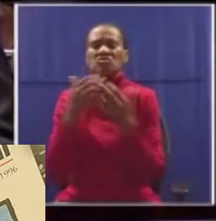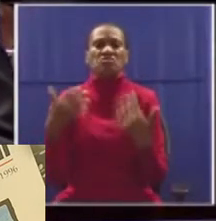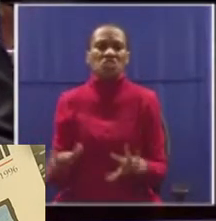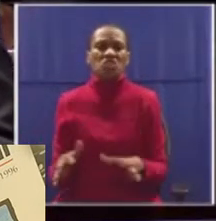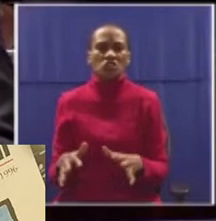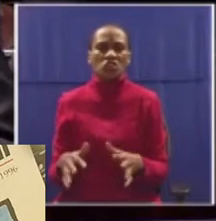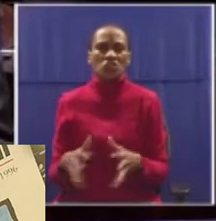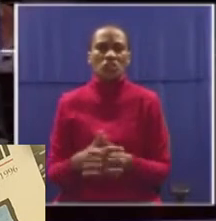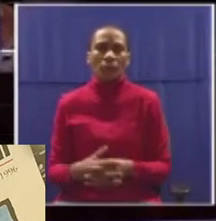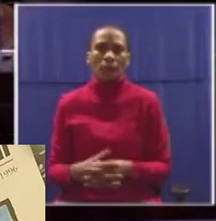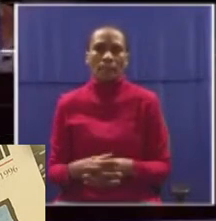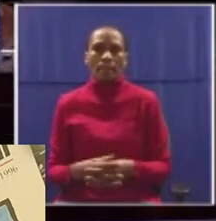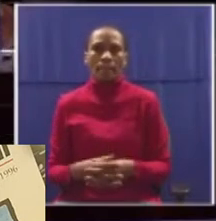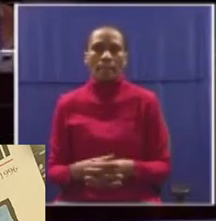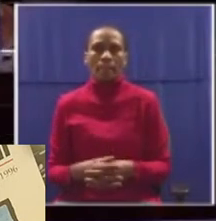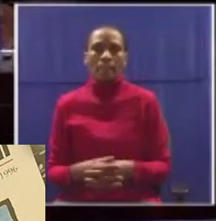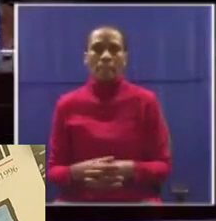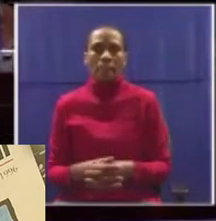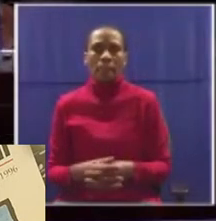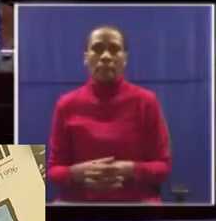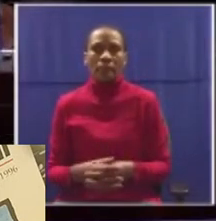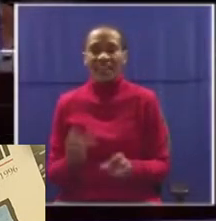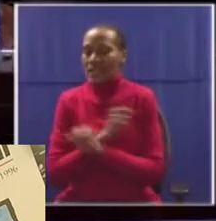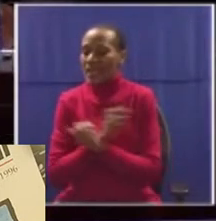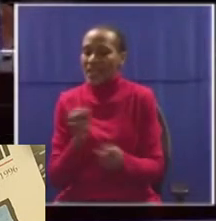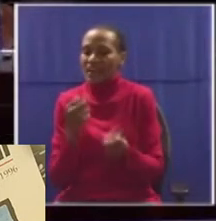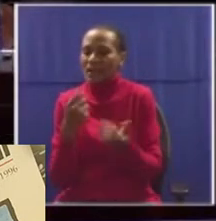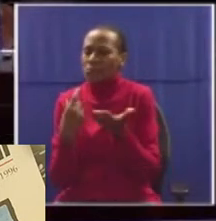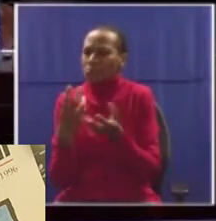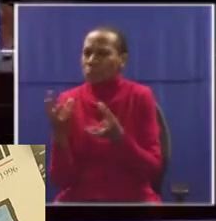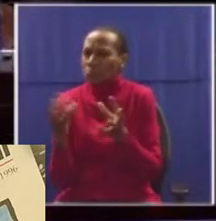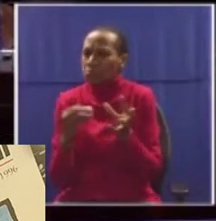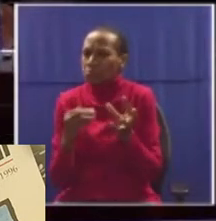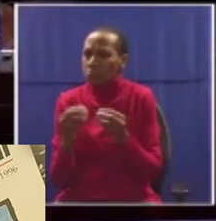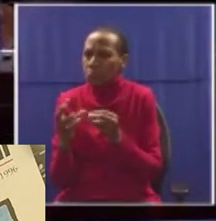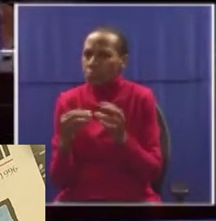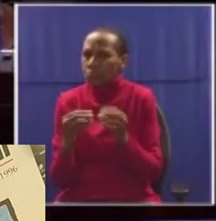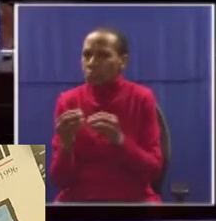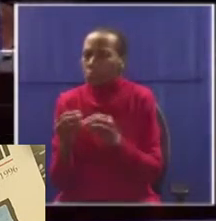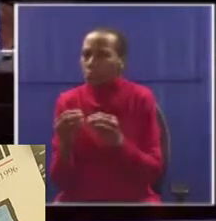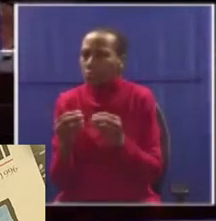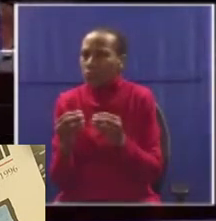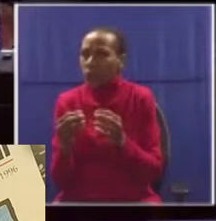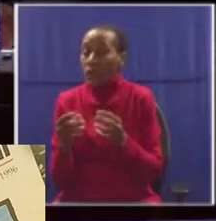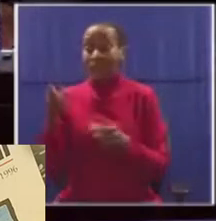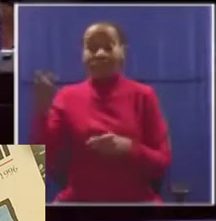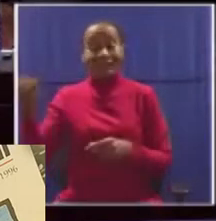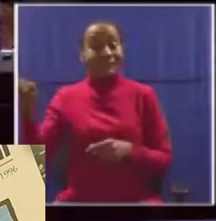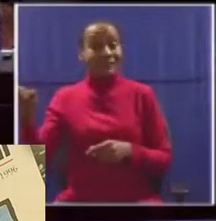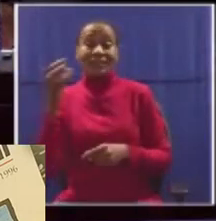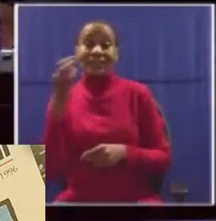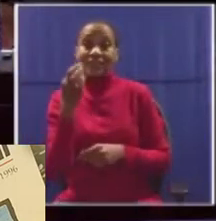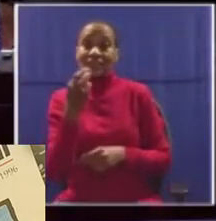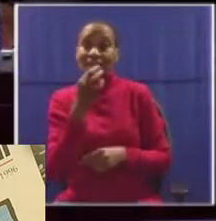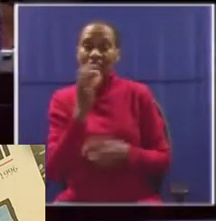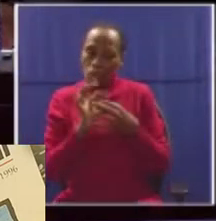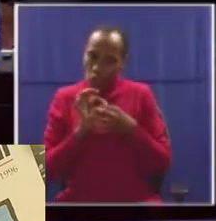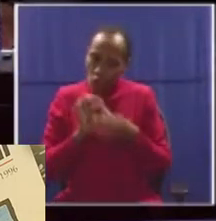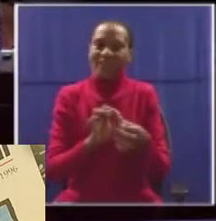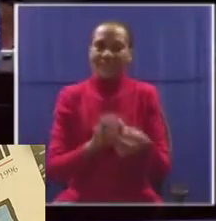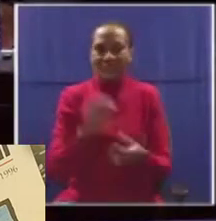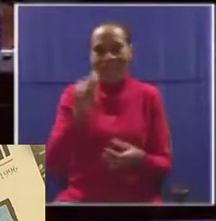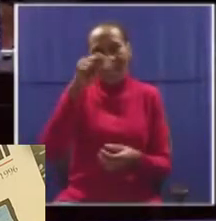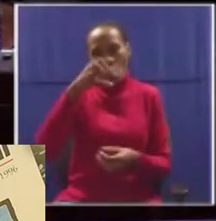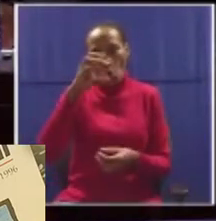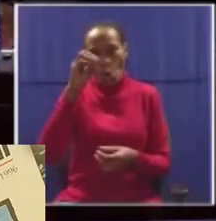in the World Bank meeting no hint of any in fact they were saying they committed to our